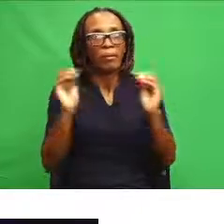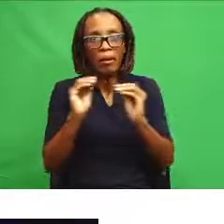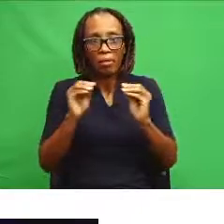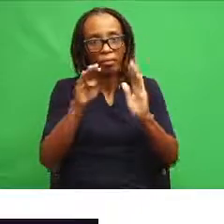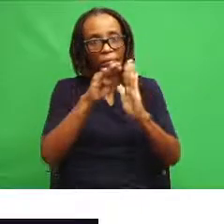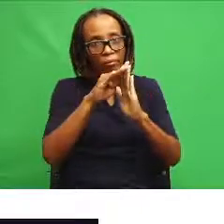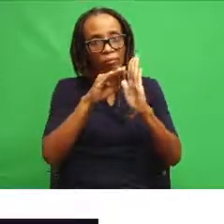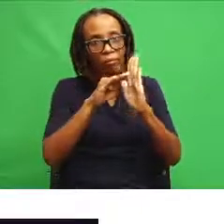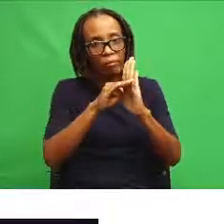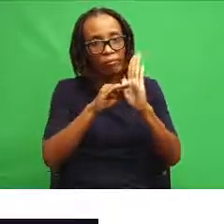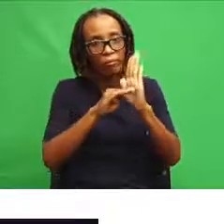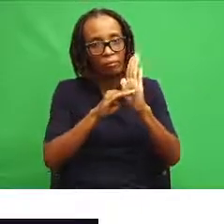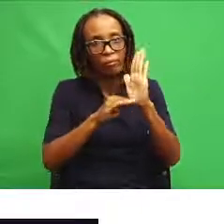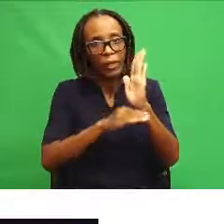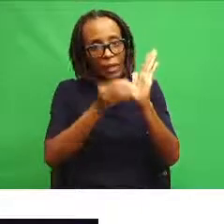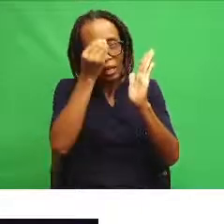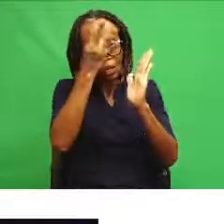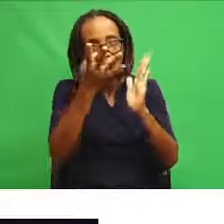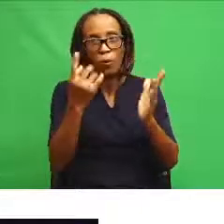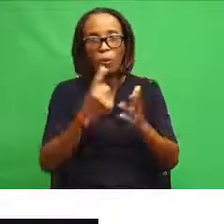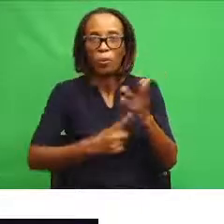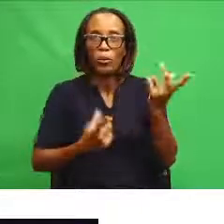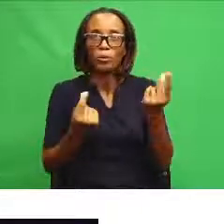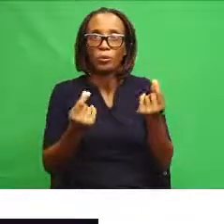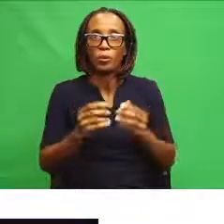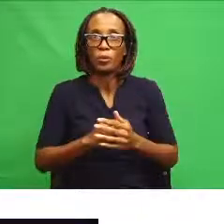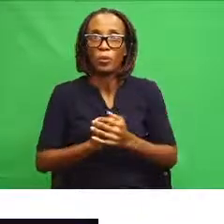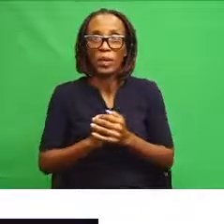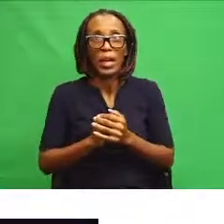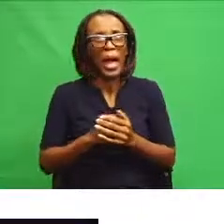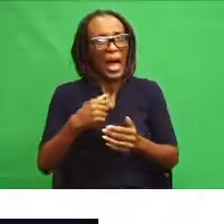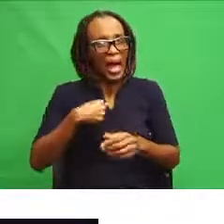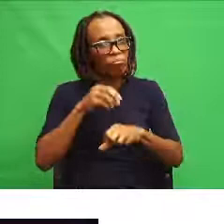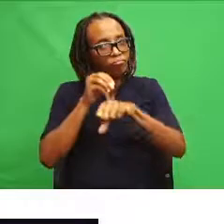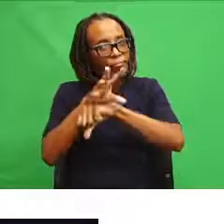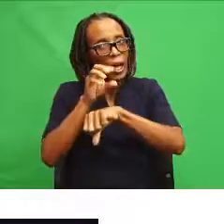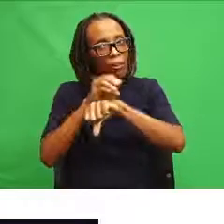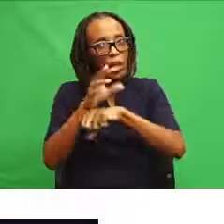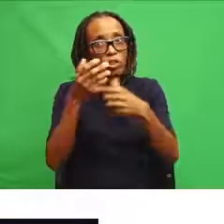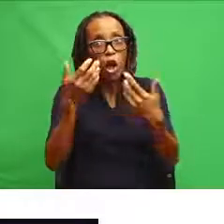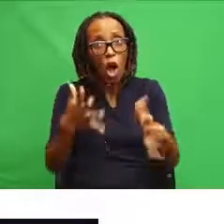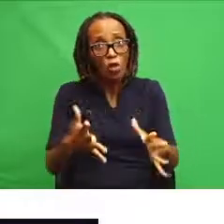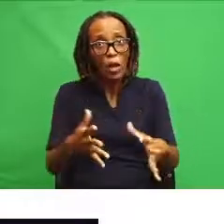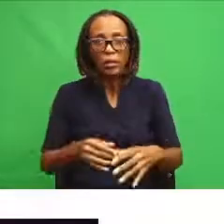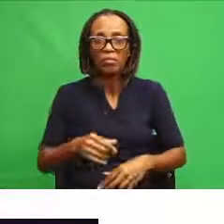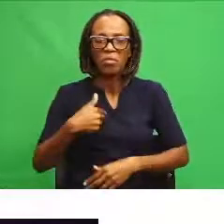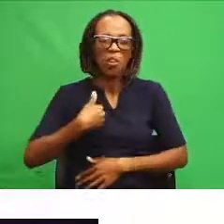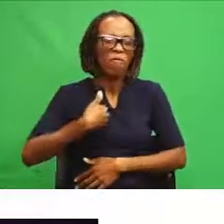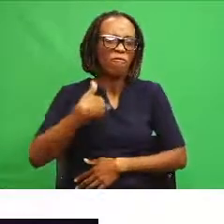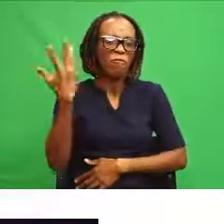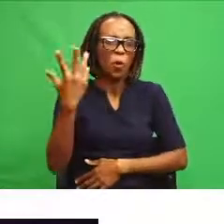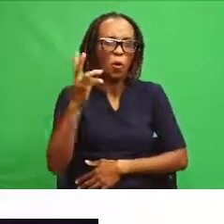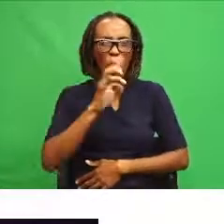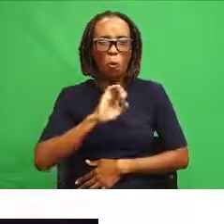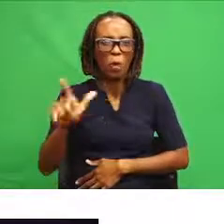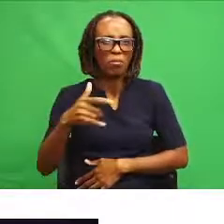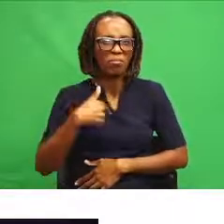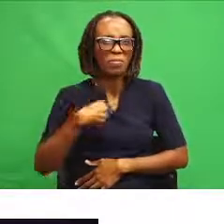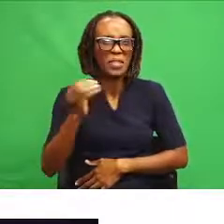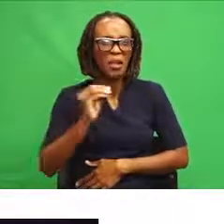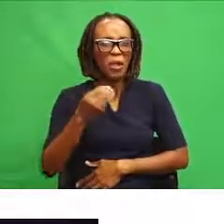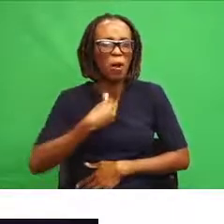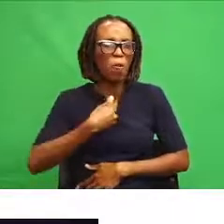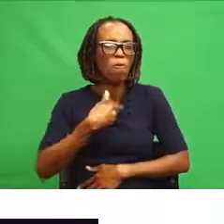instruction. You have not listened to my and followed through on my advice in my earlier presentation to create